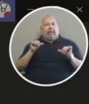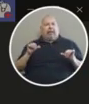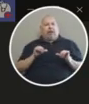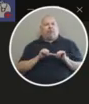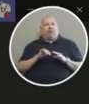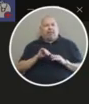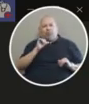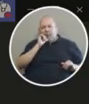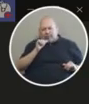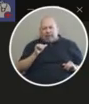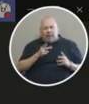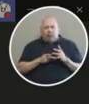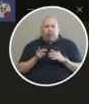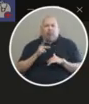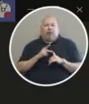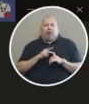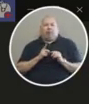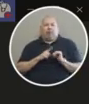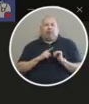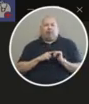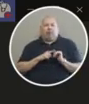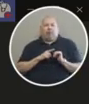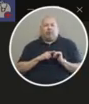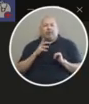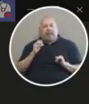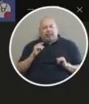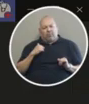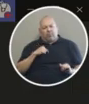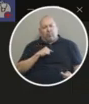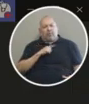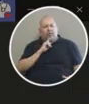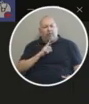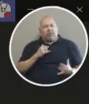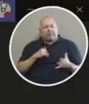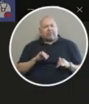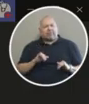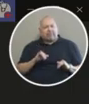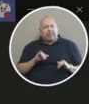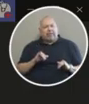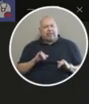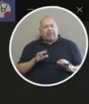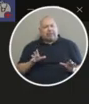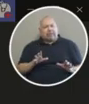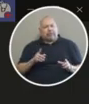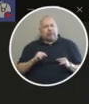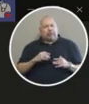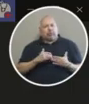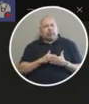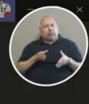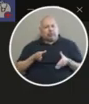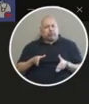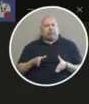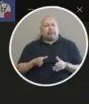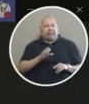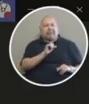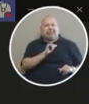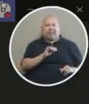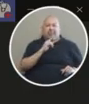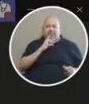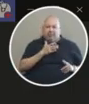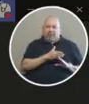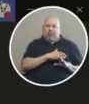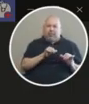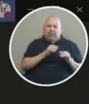areas that were not priorities first. And we are still pushing to do streets, as Sam has pointed out,